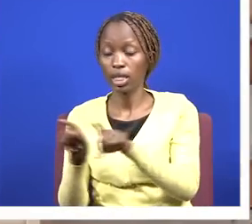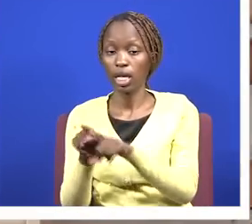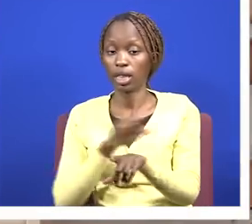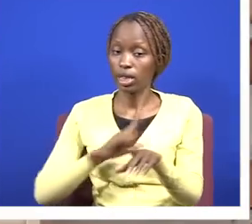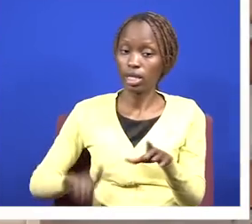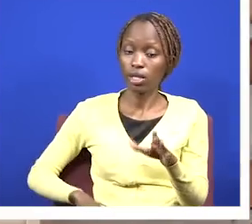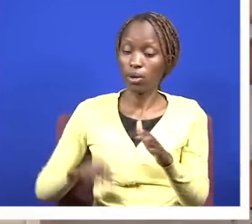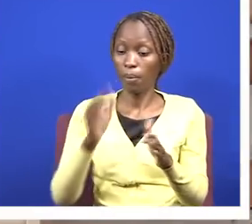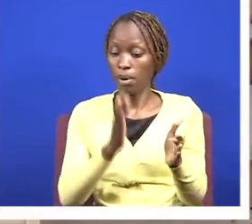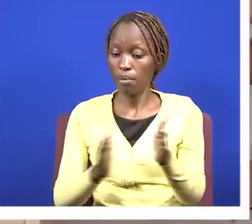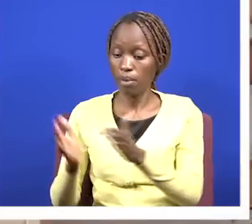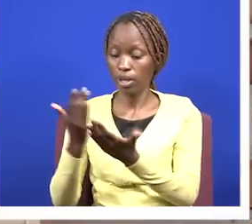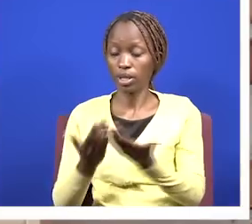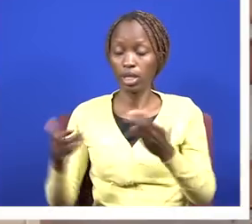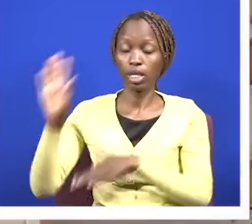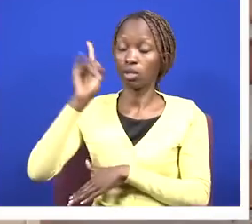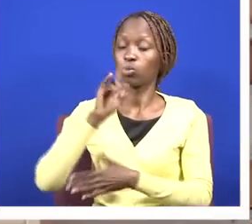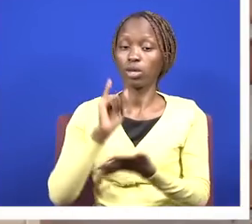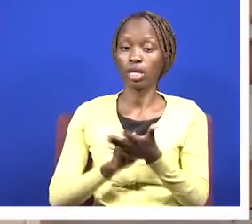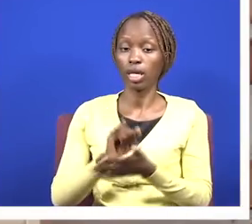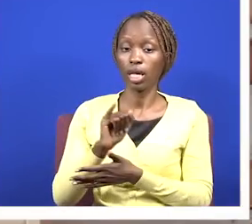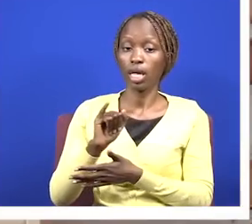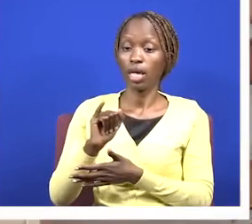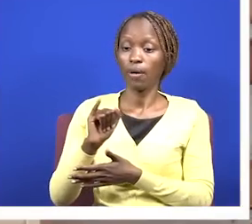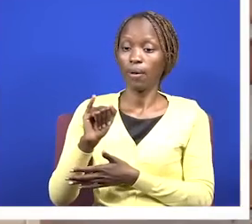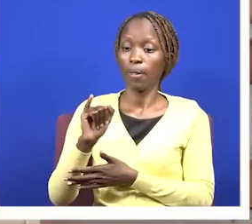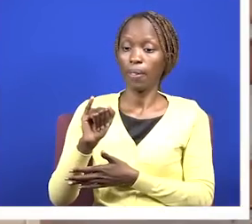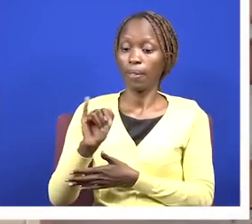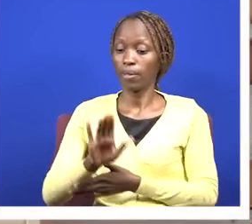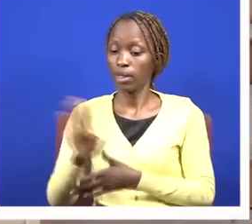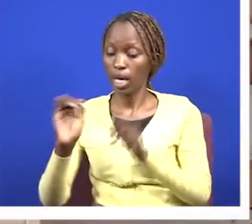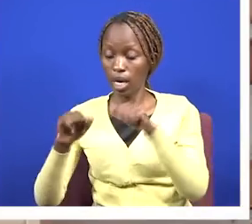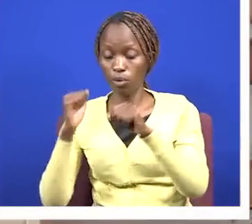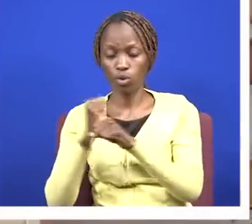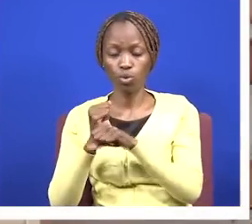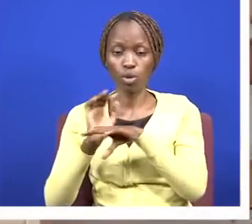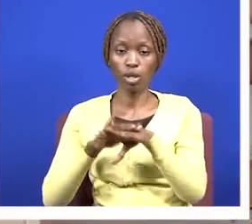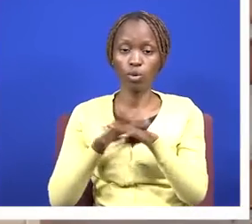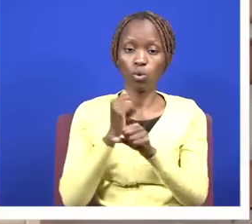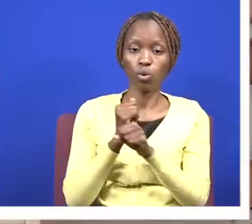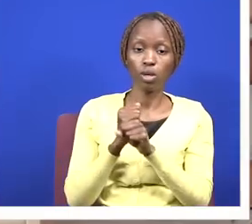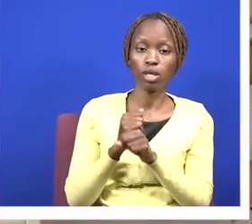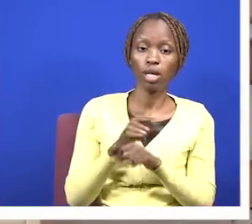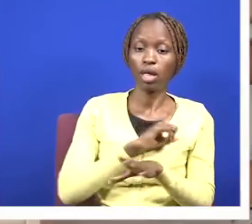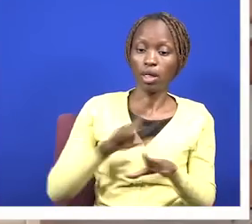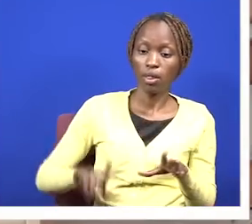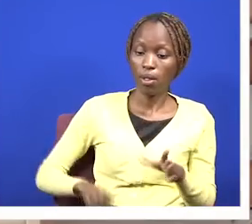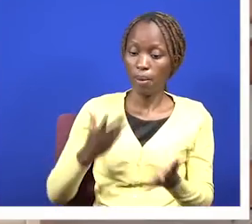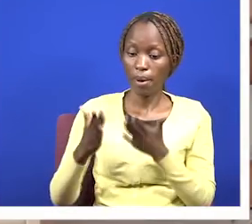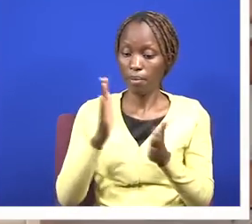prepares his children so that they are able to do these good works. Now, God might be preparing